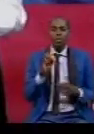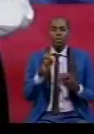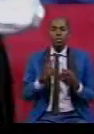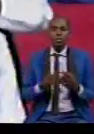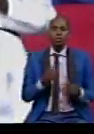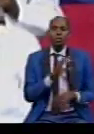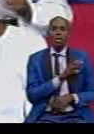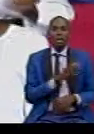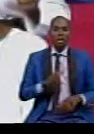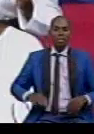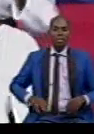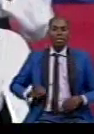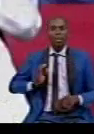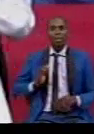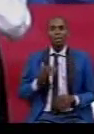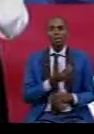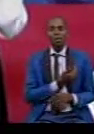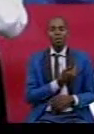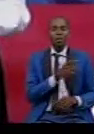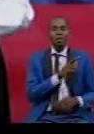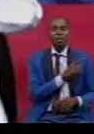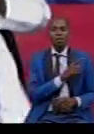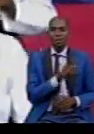our lives will not be powerless.